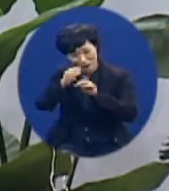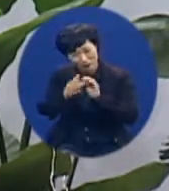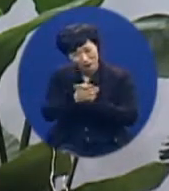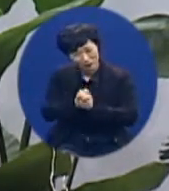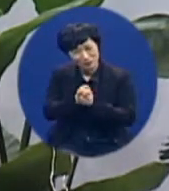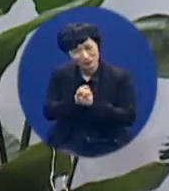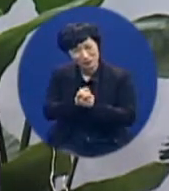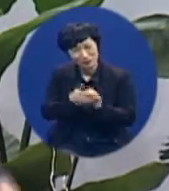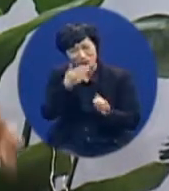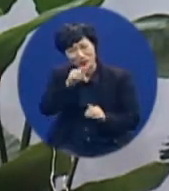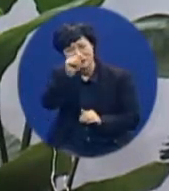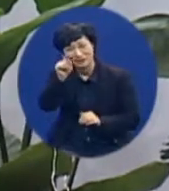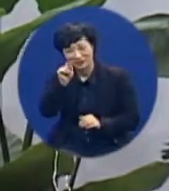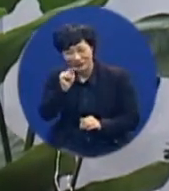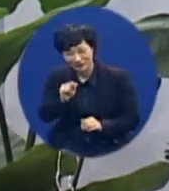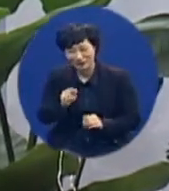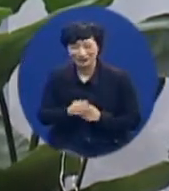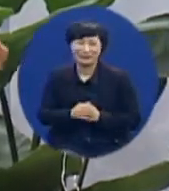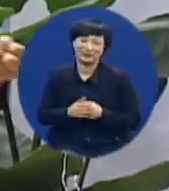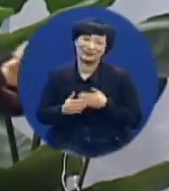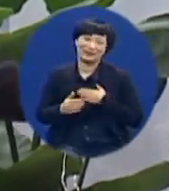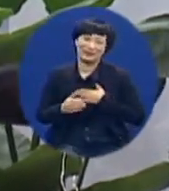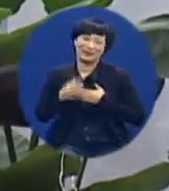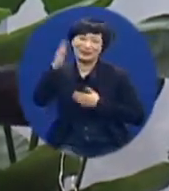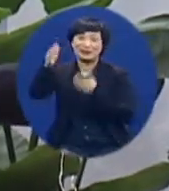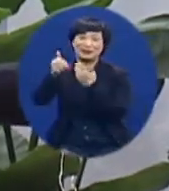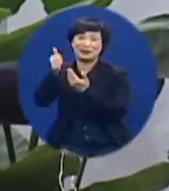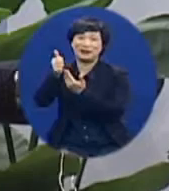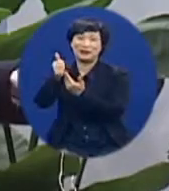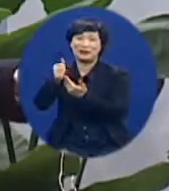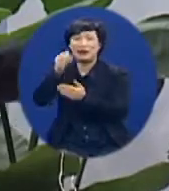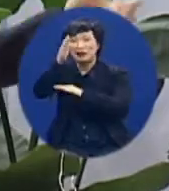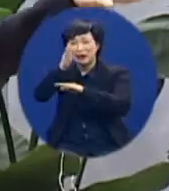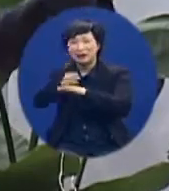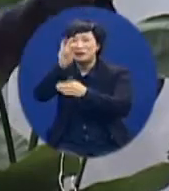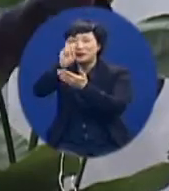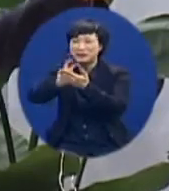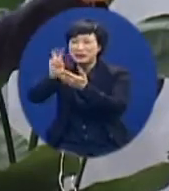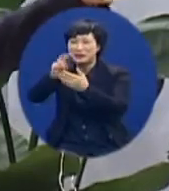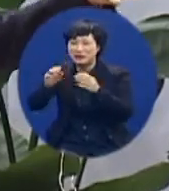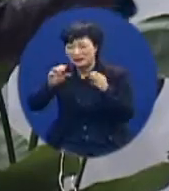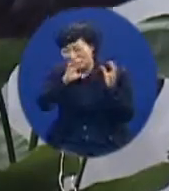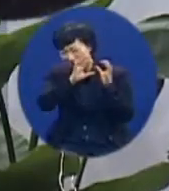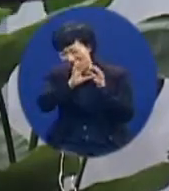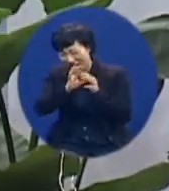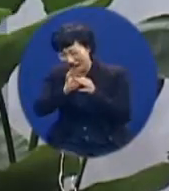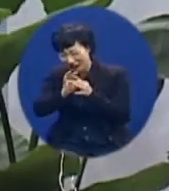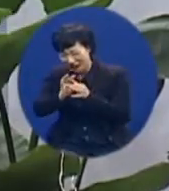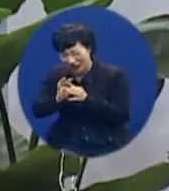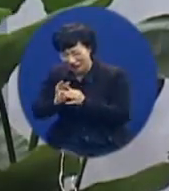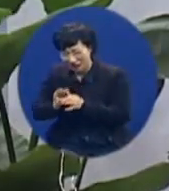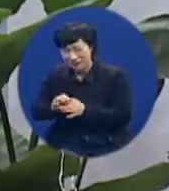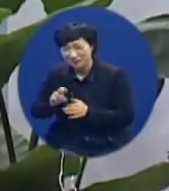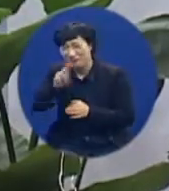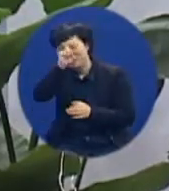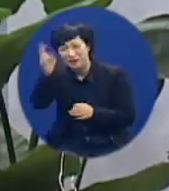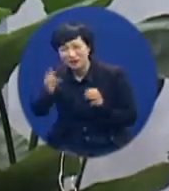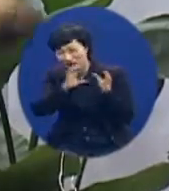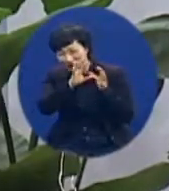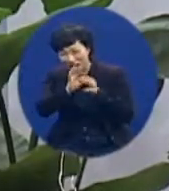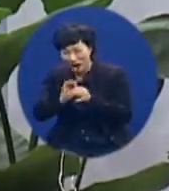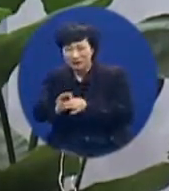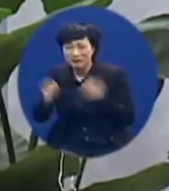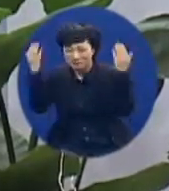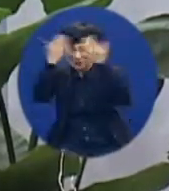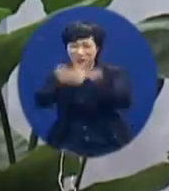So I praised the Lord up to 12 o'clock wholeheartedly and went home, but